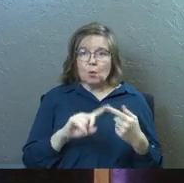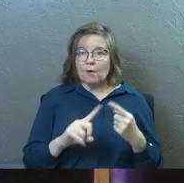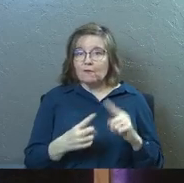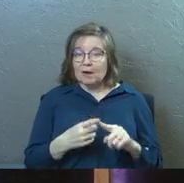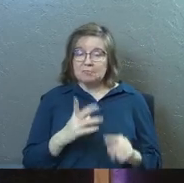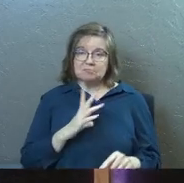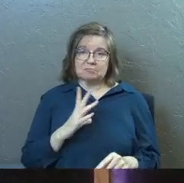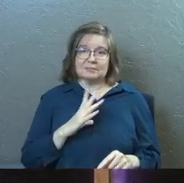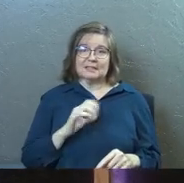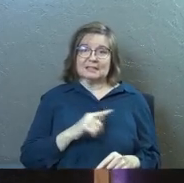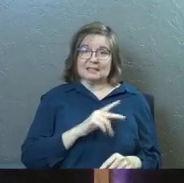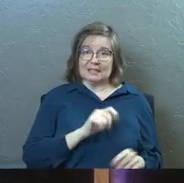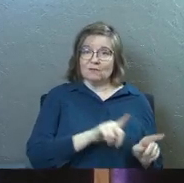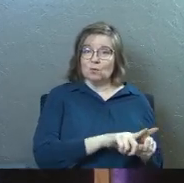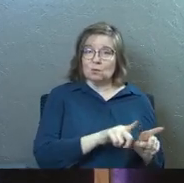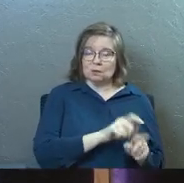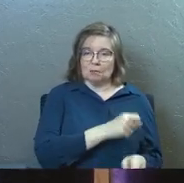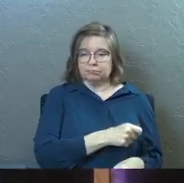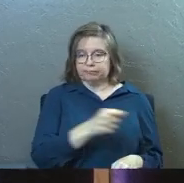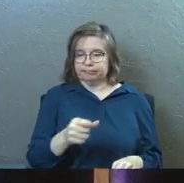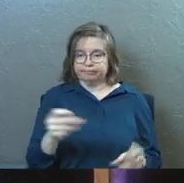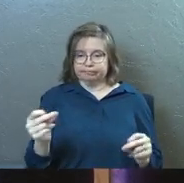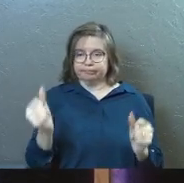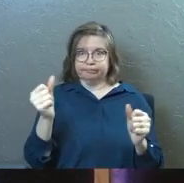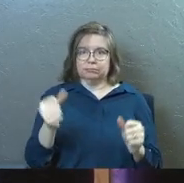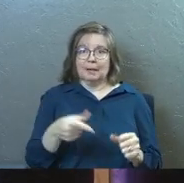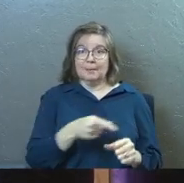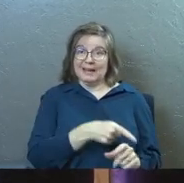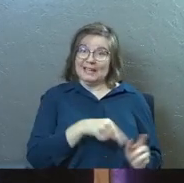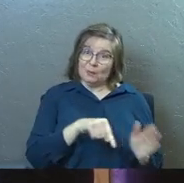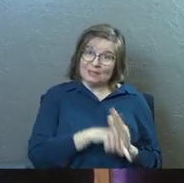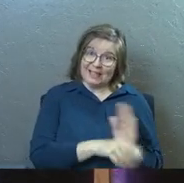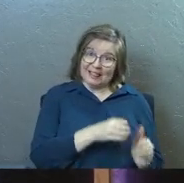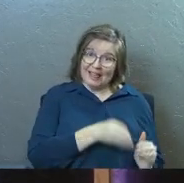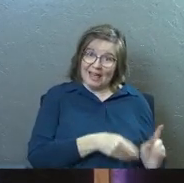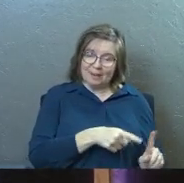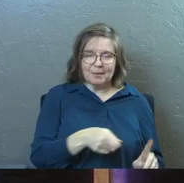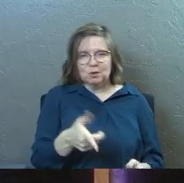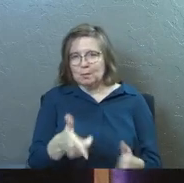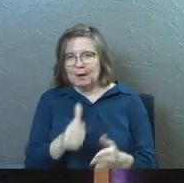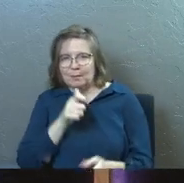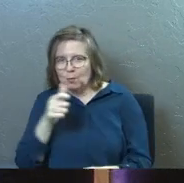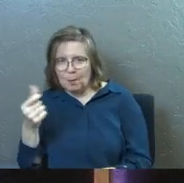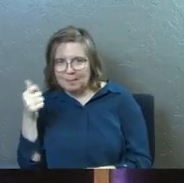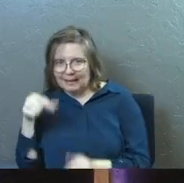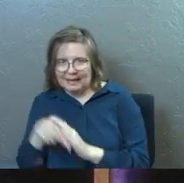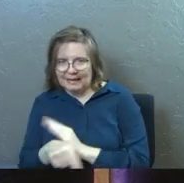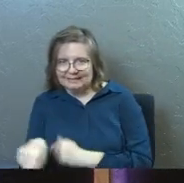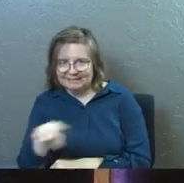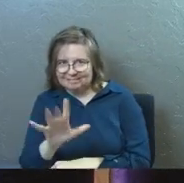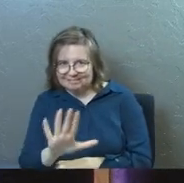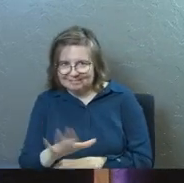that's okay. Stephen was also put on the spot, and Stephen was killed at the end, but you probably won't be.